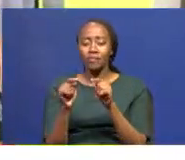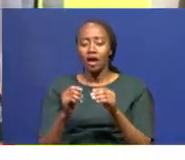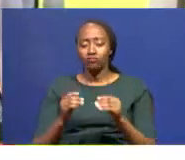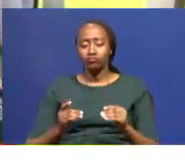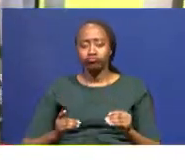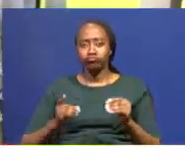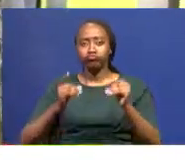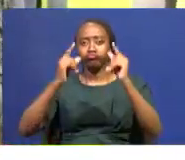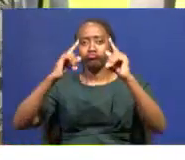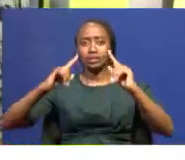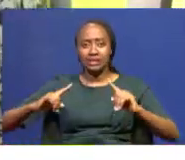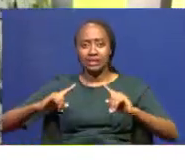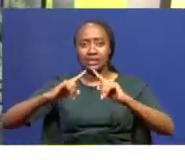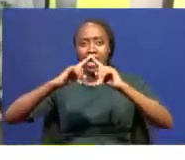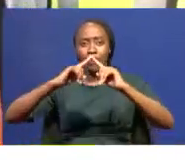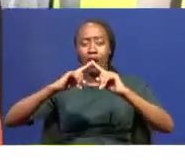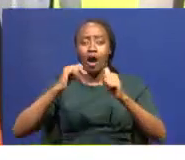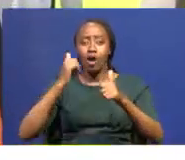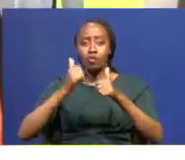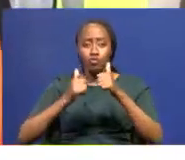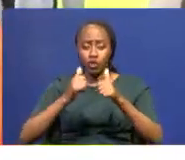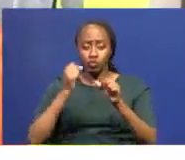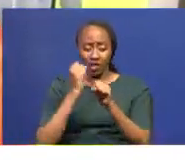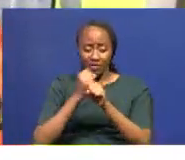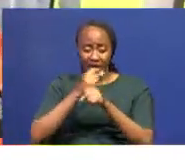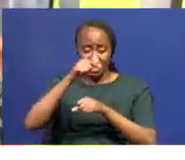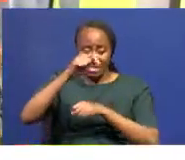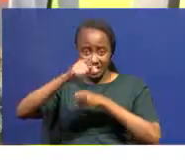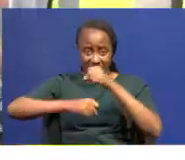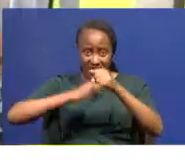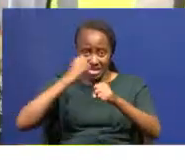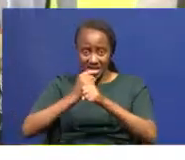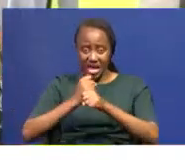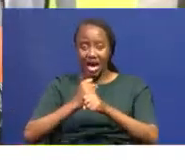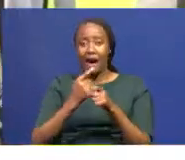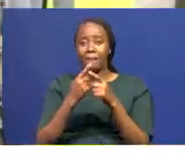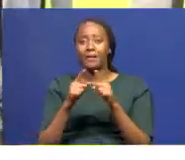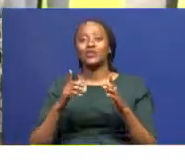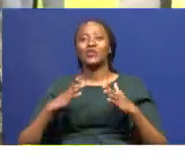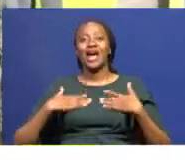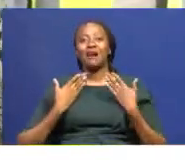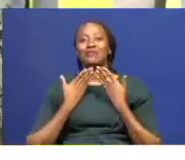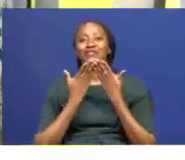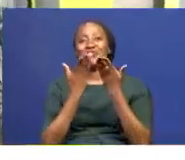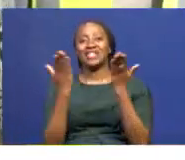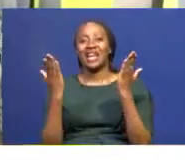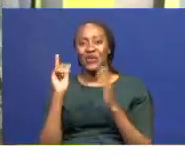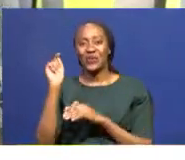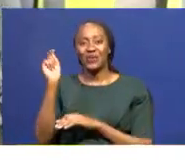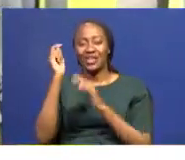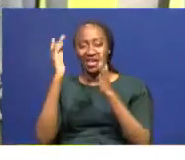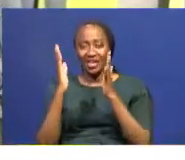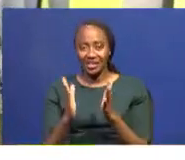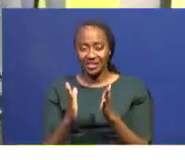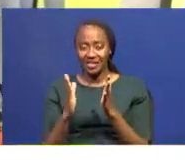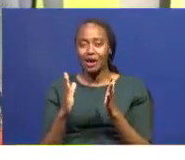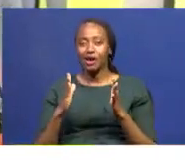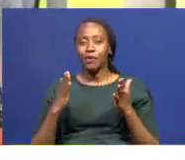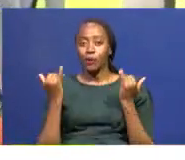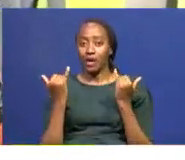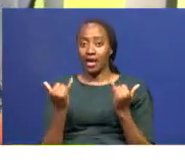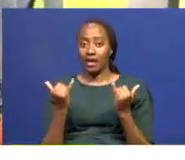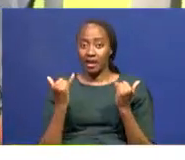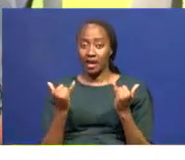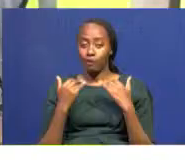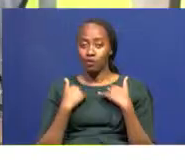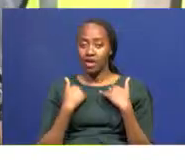one of the major restoration we've done within this financial year. We are happy to tell Kenyans that currently we have almost